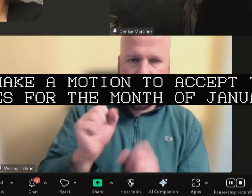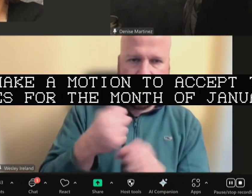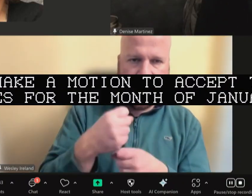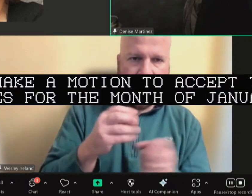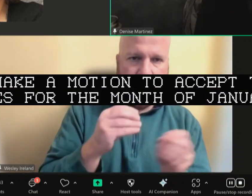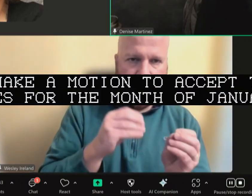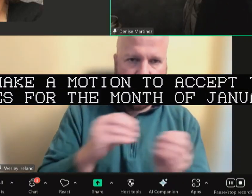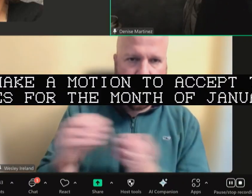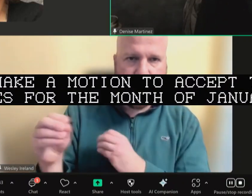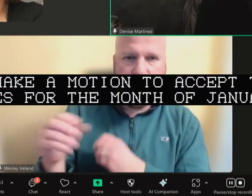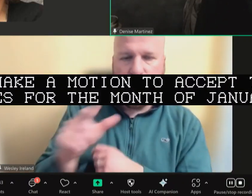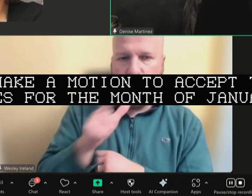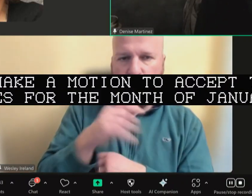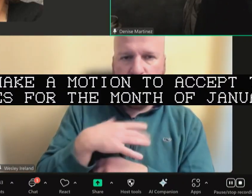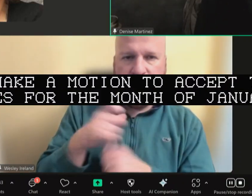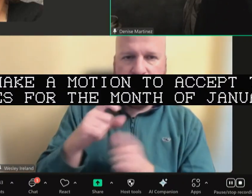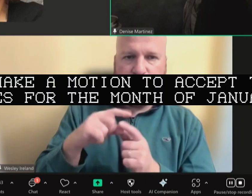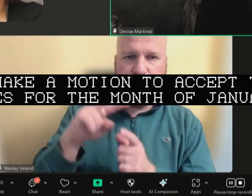Thank you, Paul.